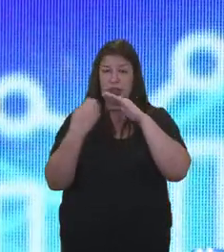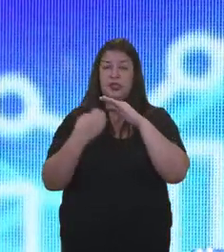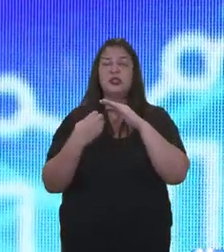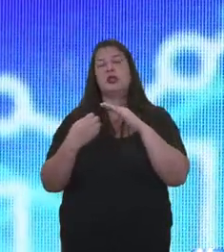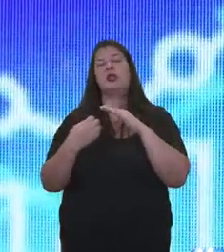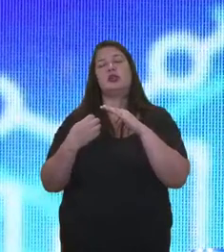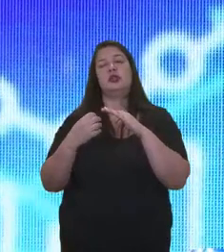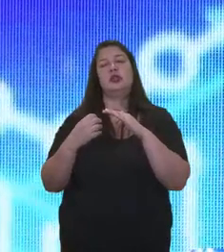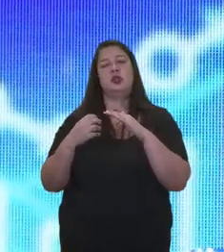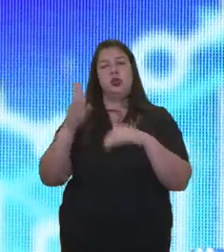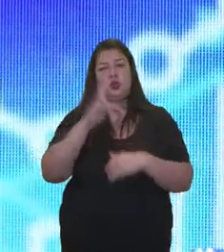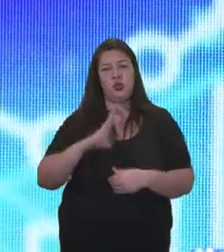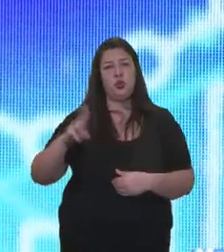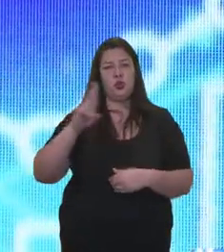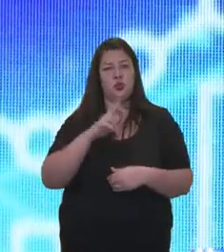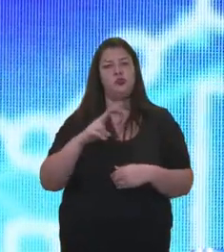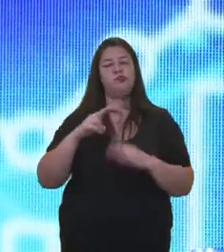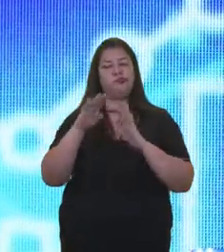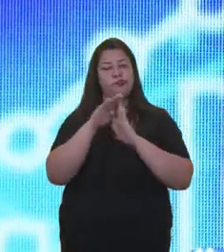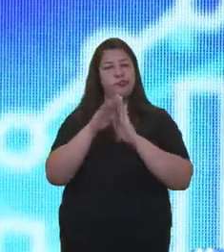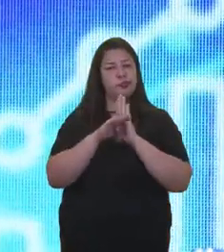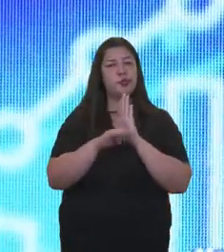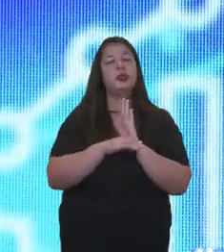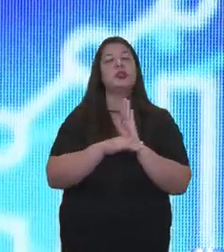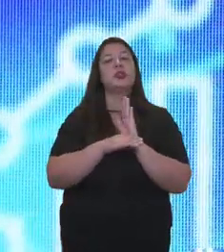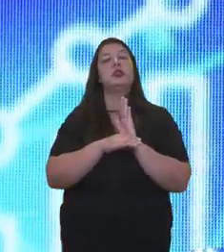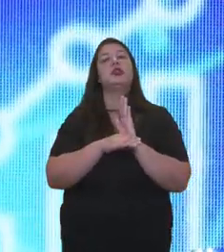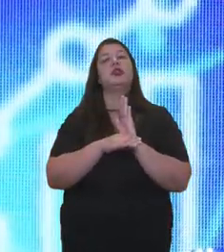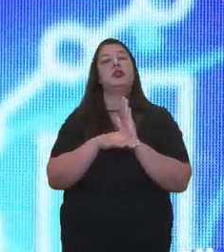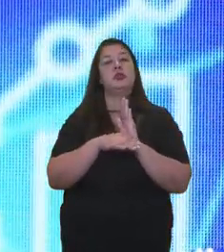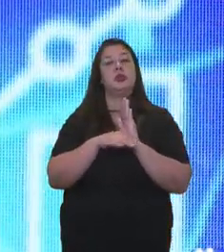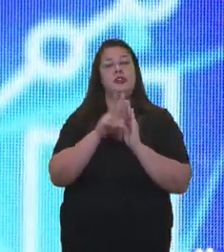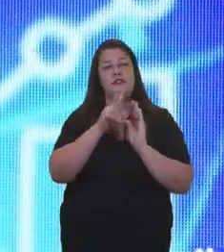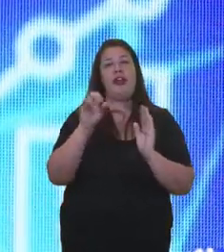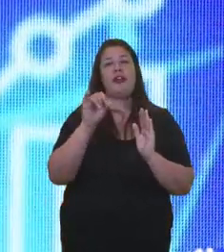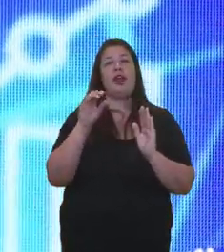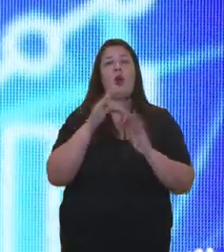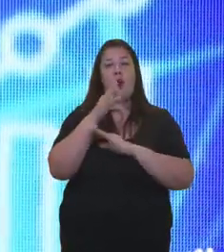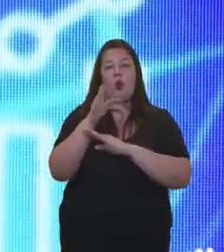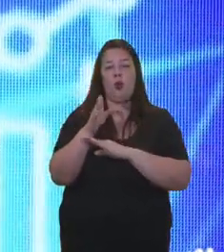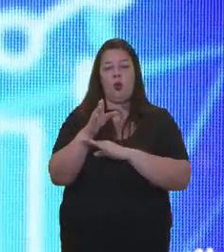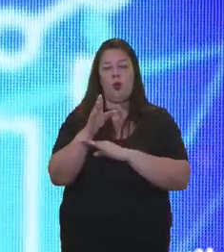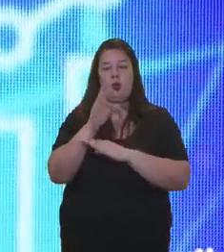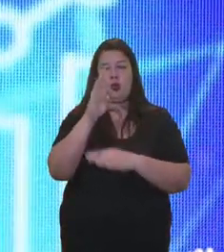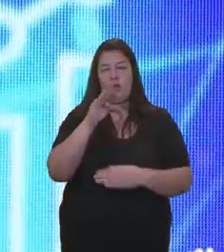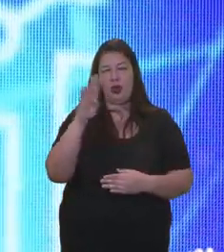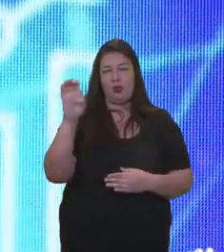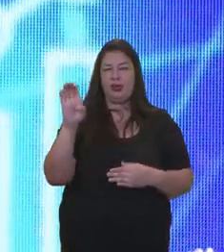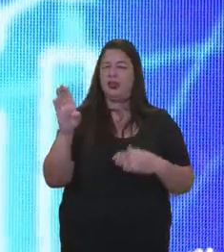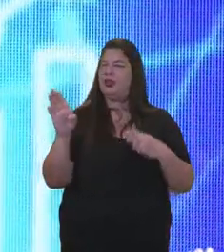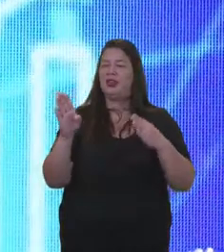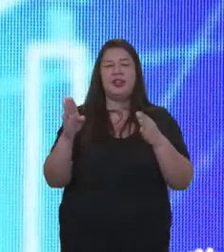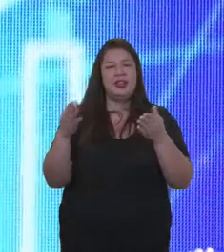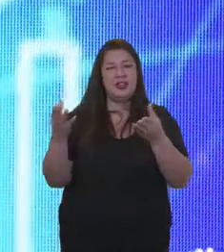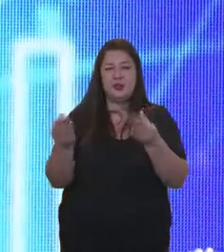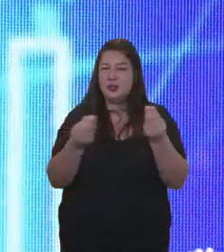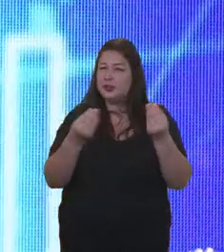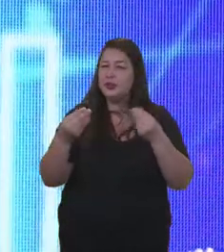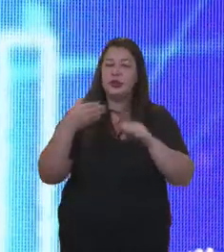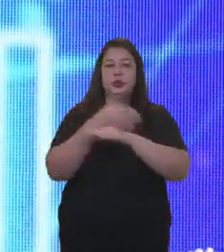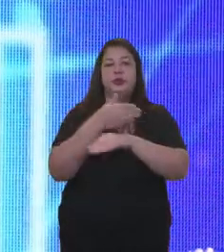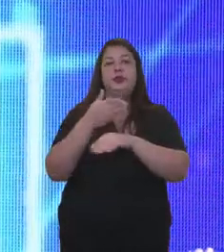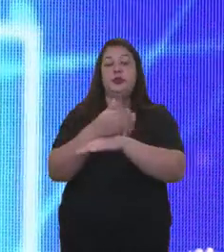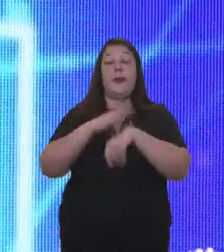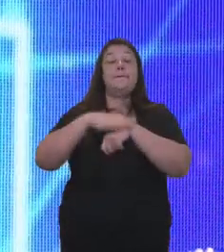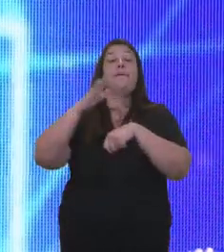Gratitude to all the companies that buy our studio product, and a business of social impact to this youth. And let's do it